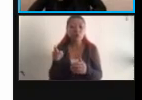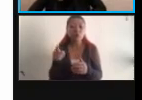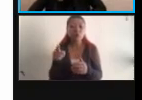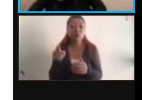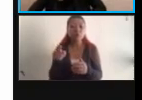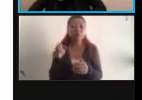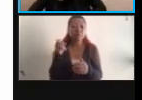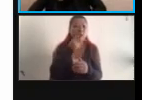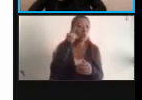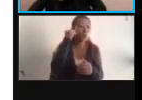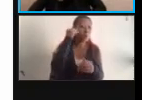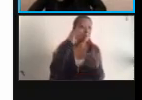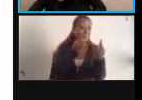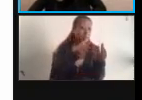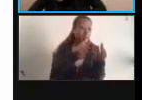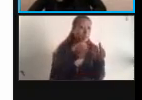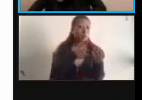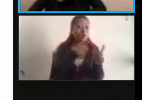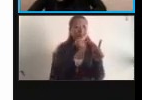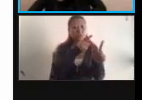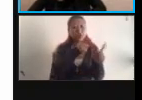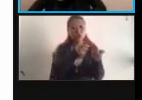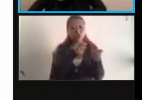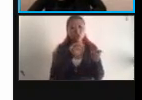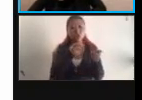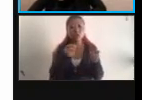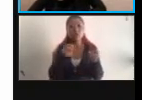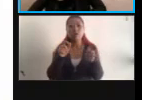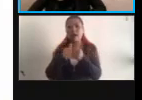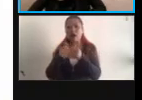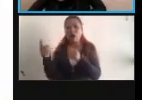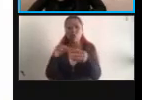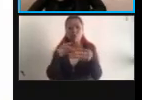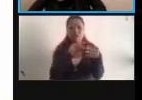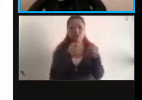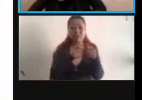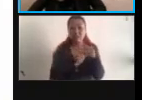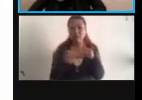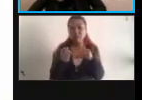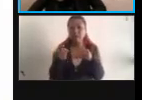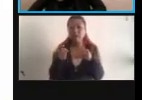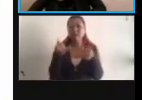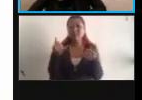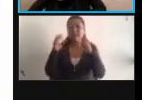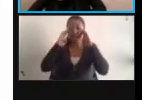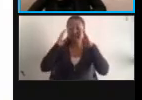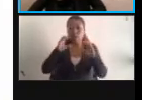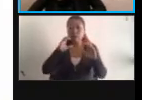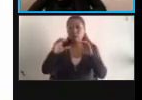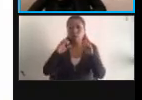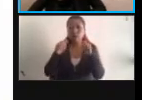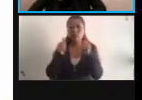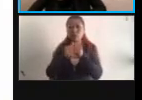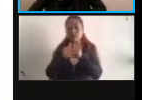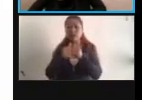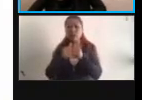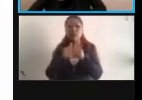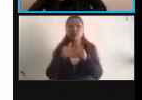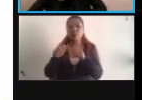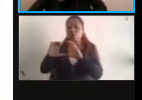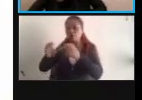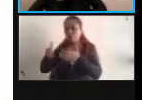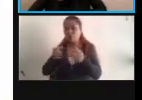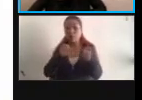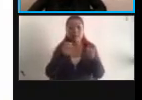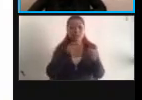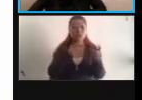mission control, are important as well. Research to date has mostly focused on communication and relations between the crew and mission control. This figure